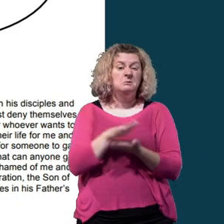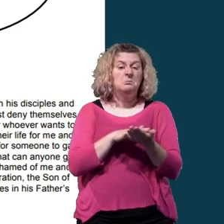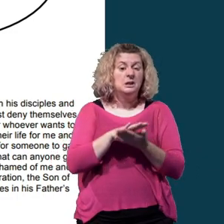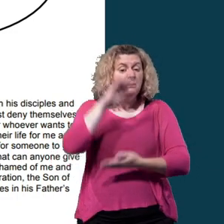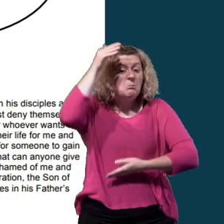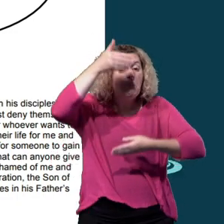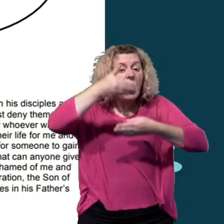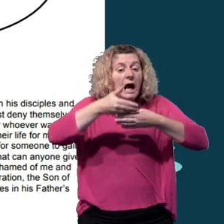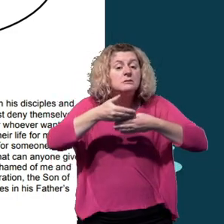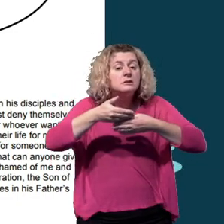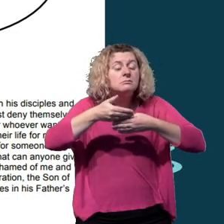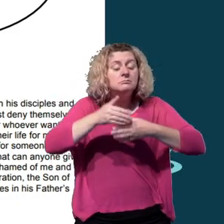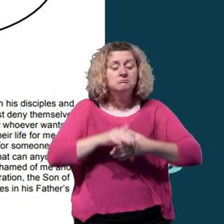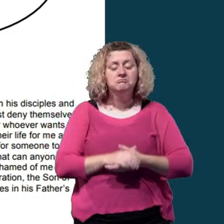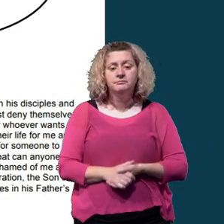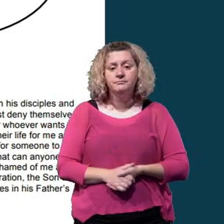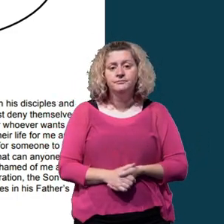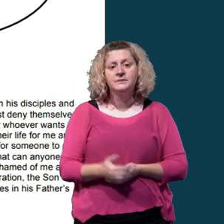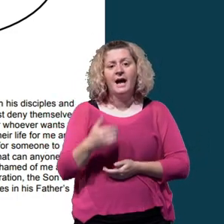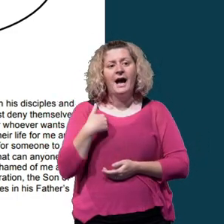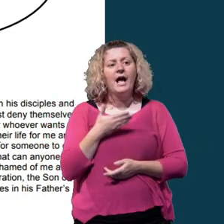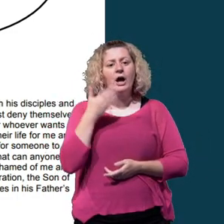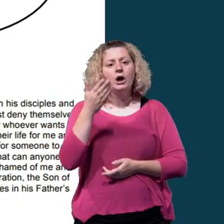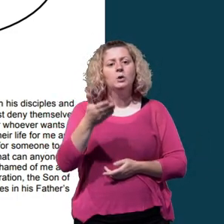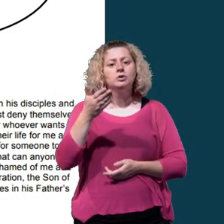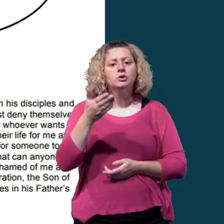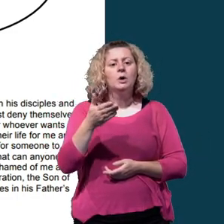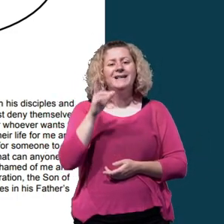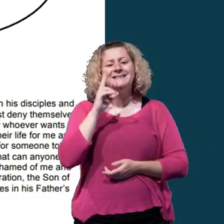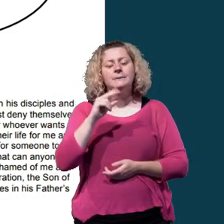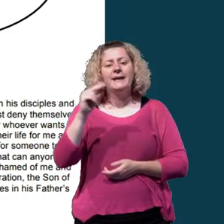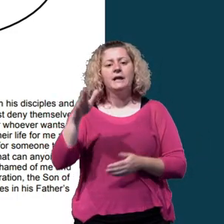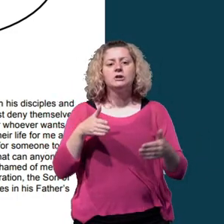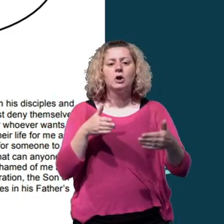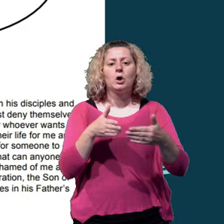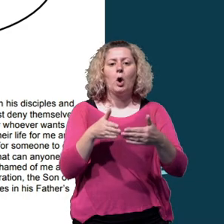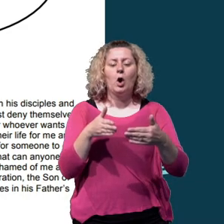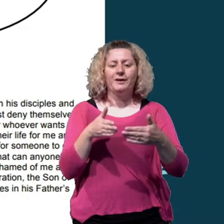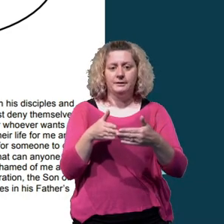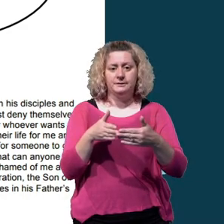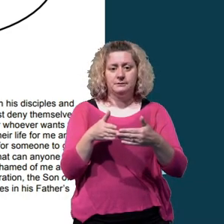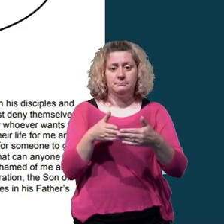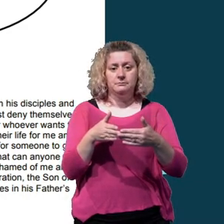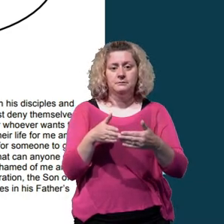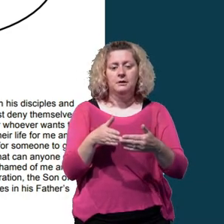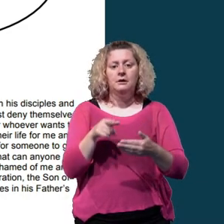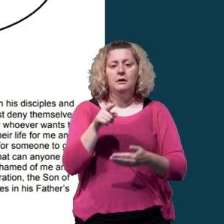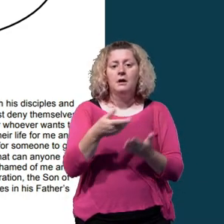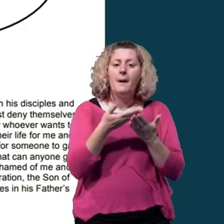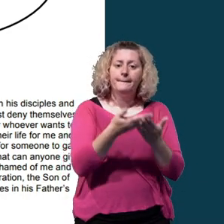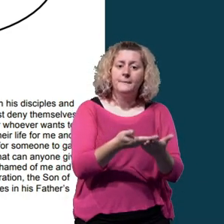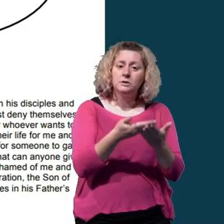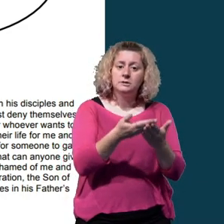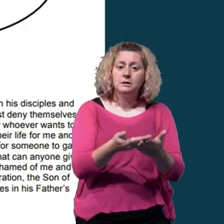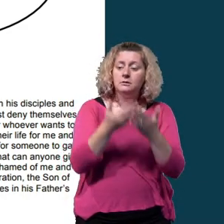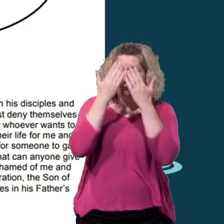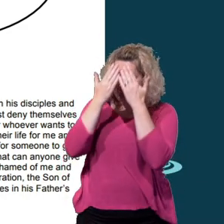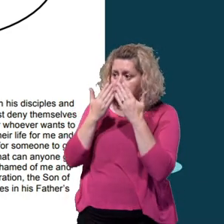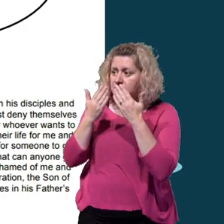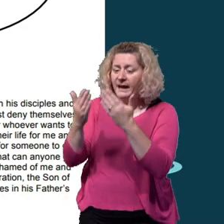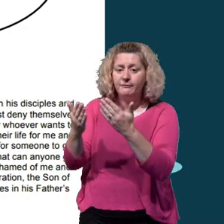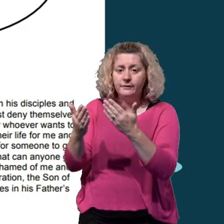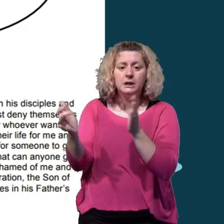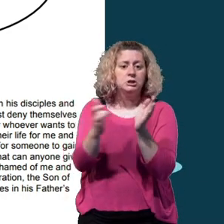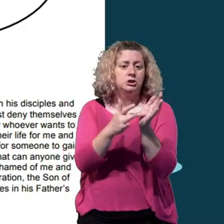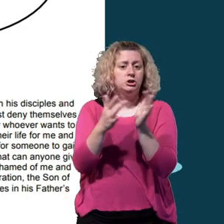blind. I go to Speaker's Corner in London. The Muslims are there. With great respect, they speak of Jesus. Very respectfully. But as they say,